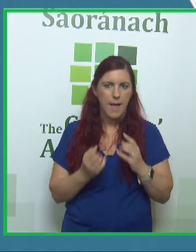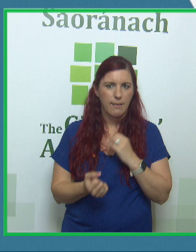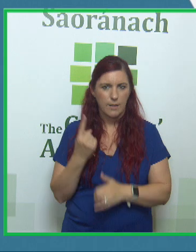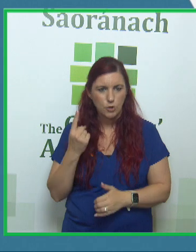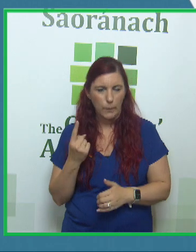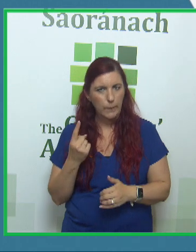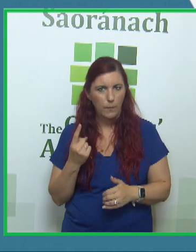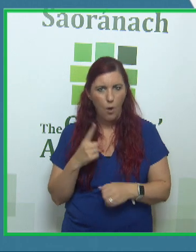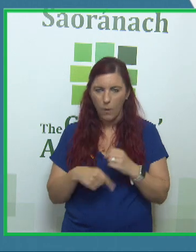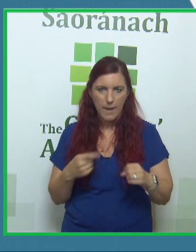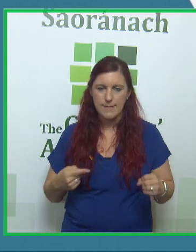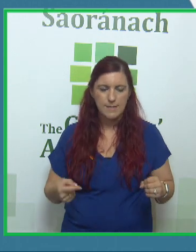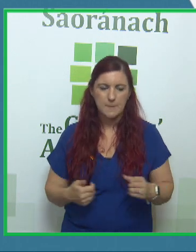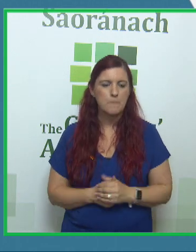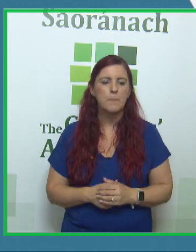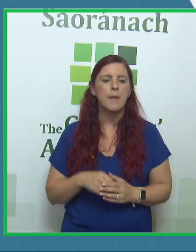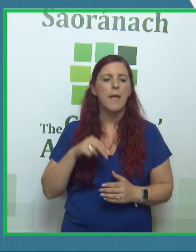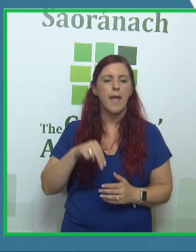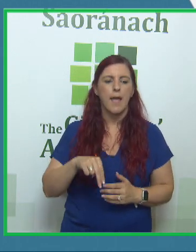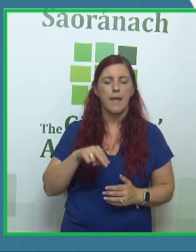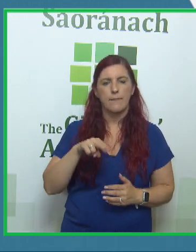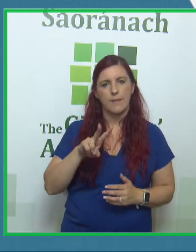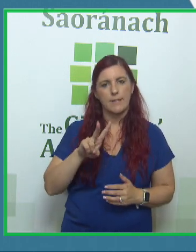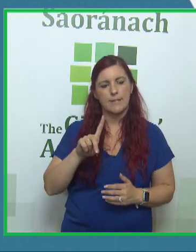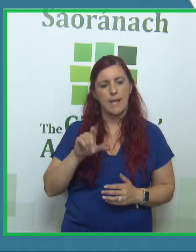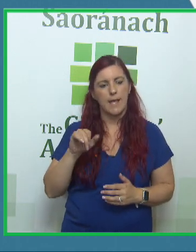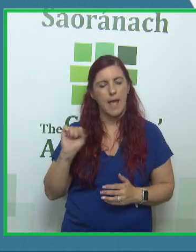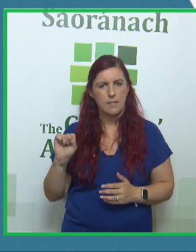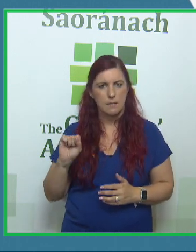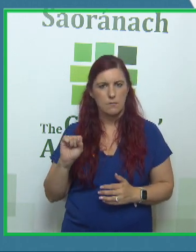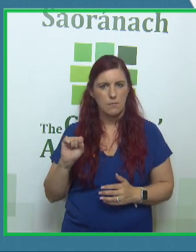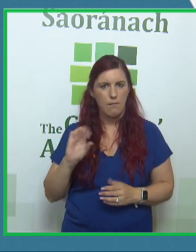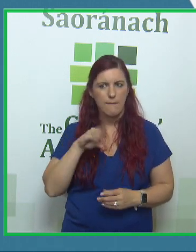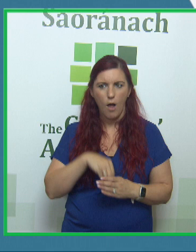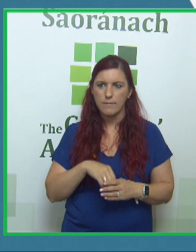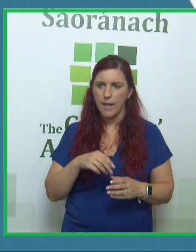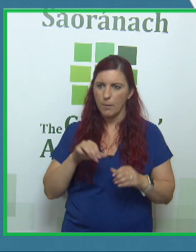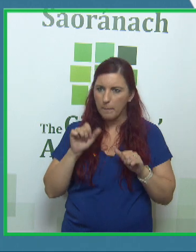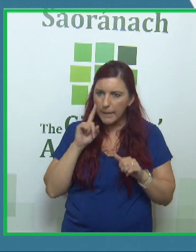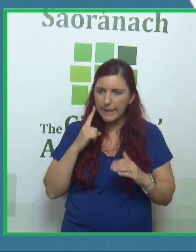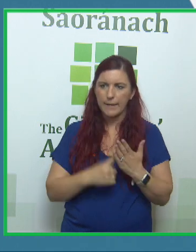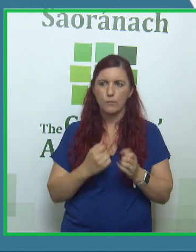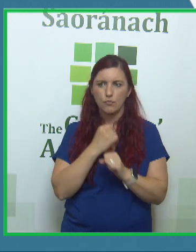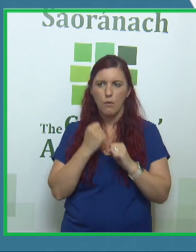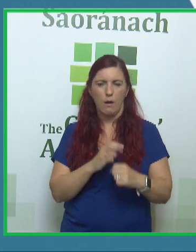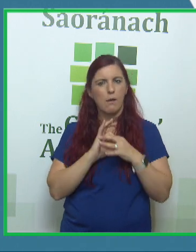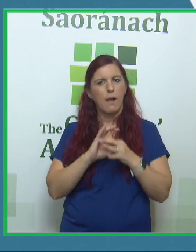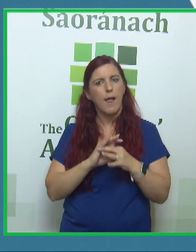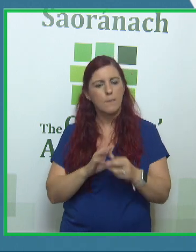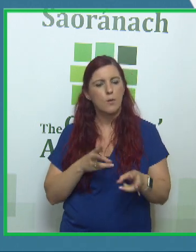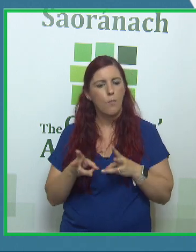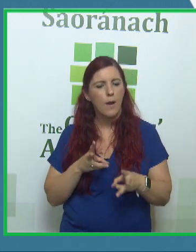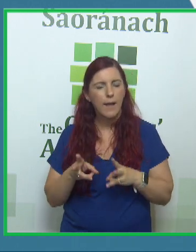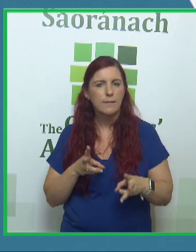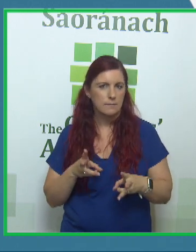time. NVDAS members are involved with and believe in collaborative working. Often individuals are linked to different services, including